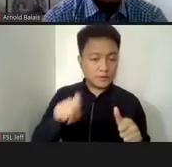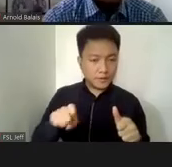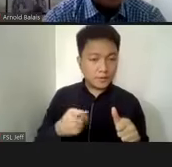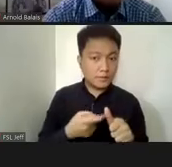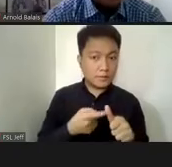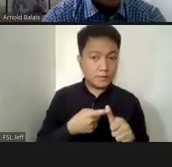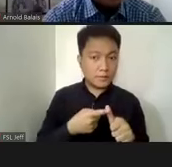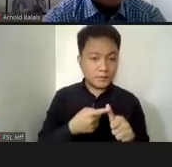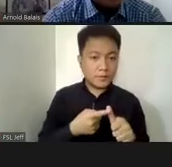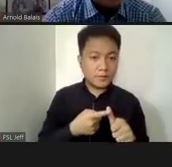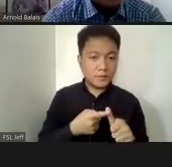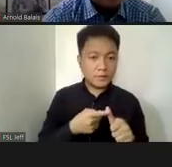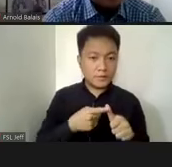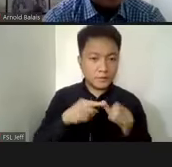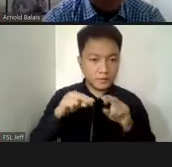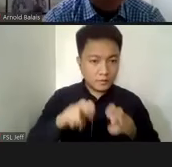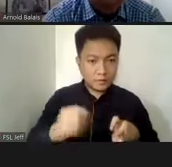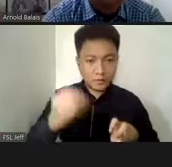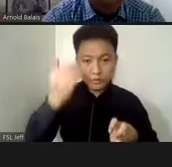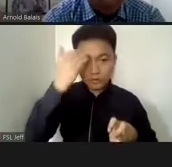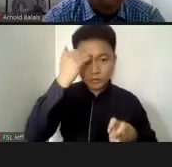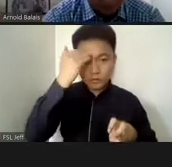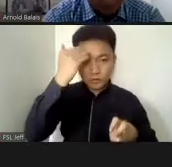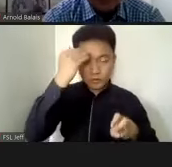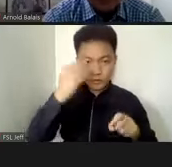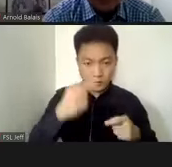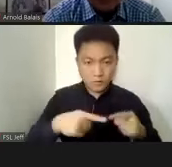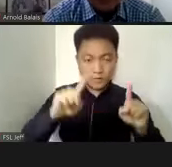on our Facebook page. And you can connect us there.